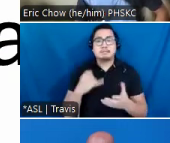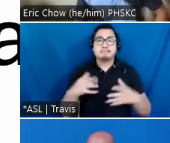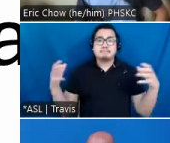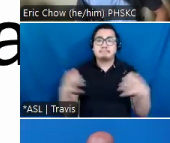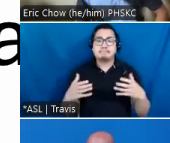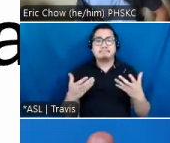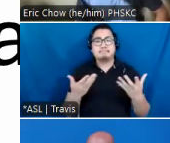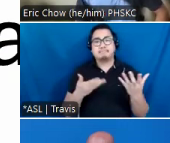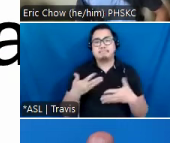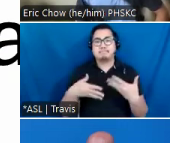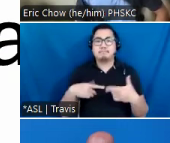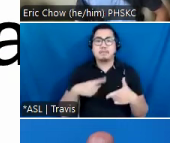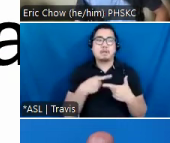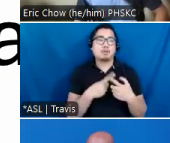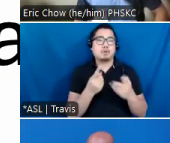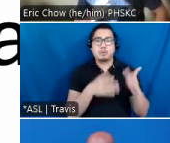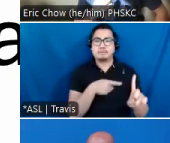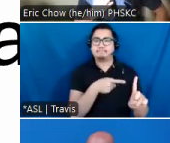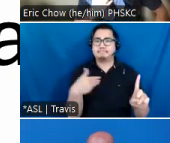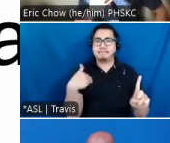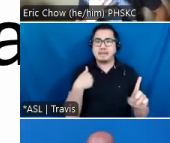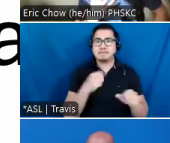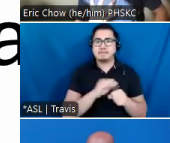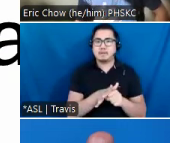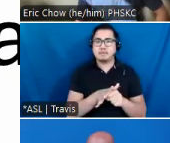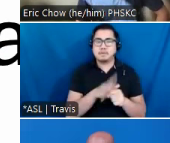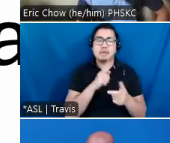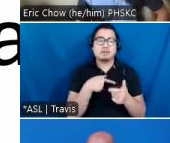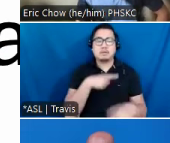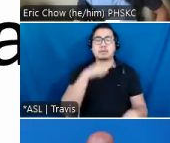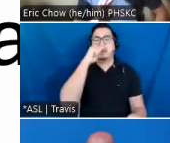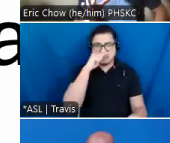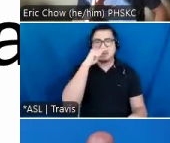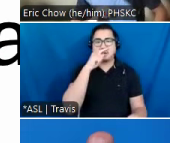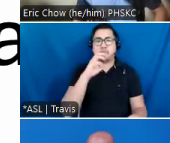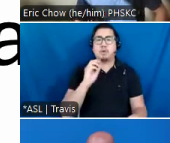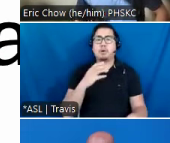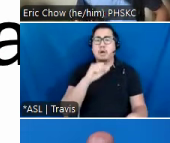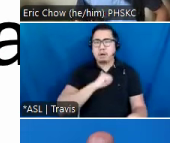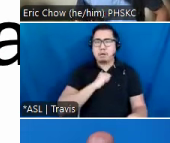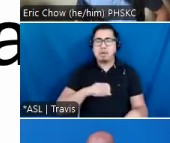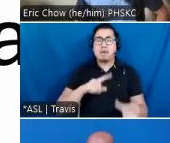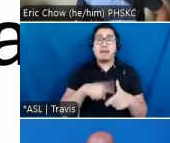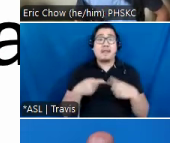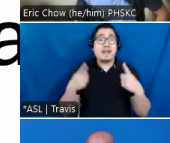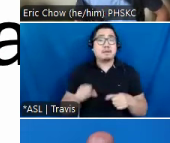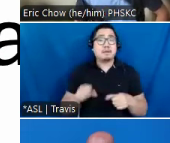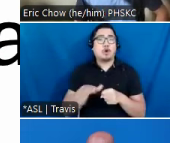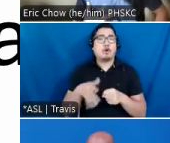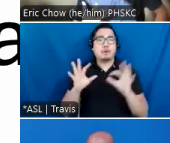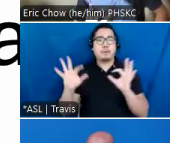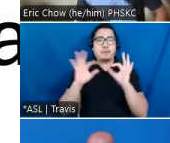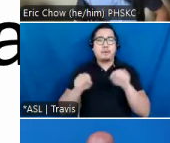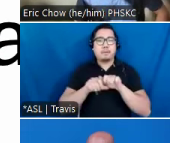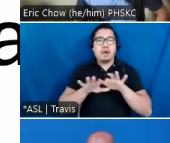and someone had COVID-19 and sneeze or cough, a bunch of viral particles would be floating in the air. And